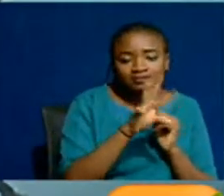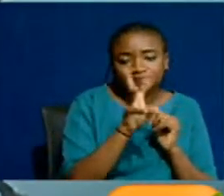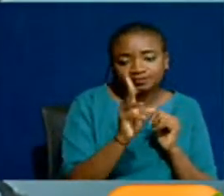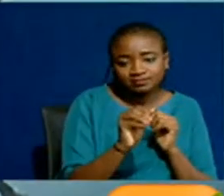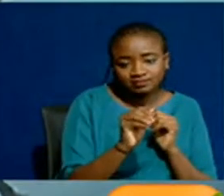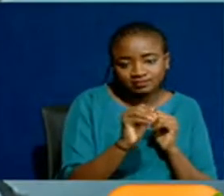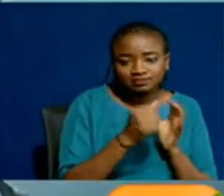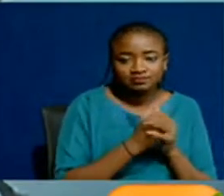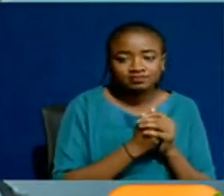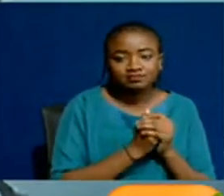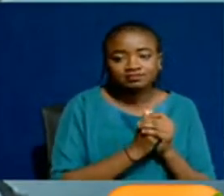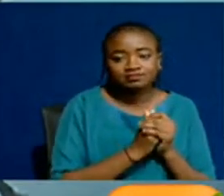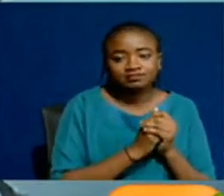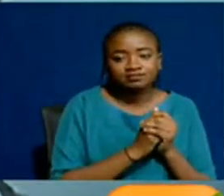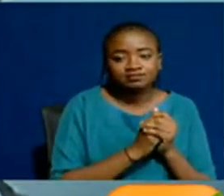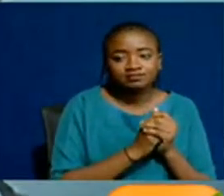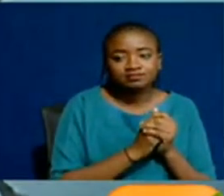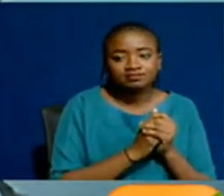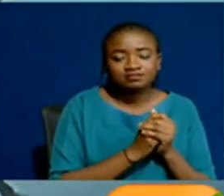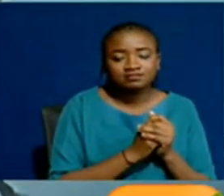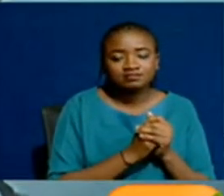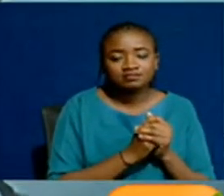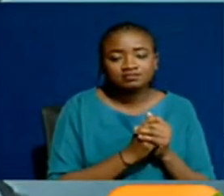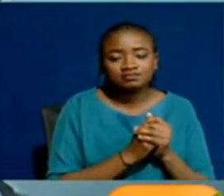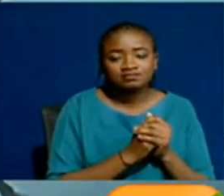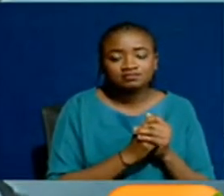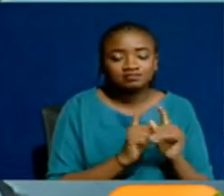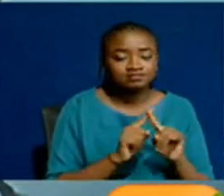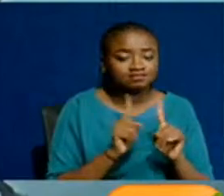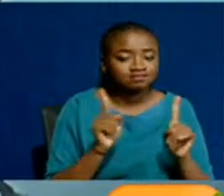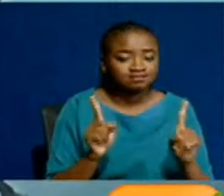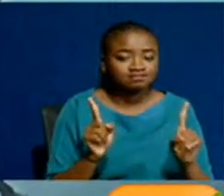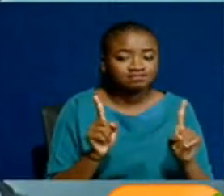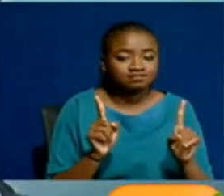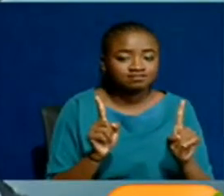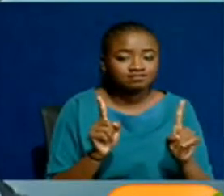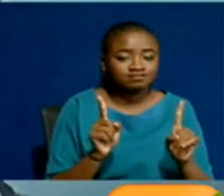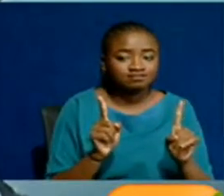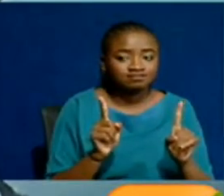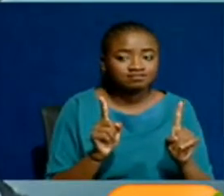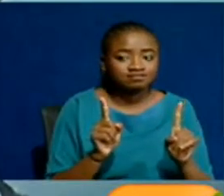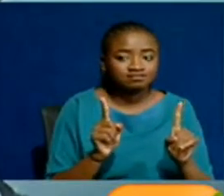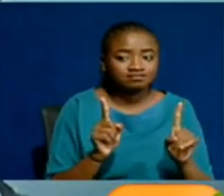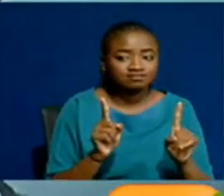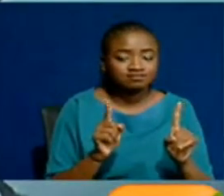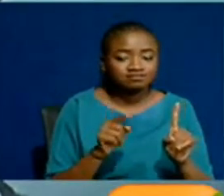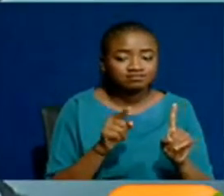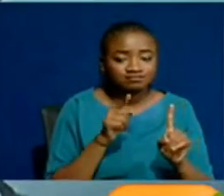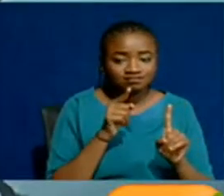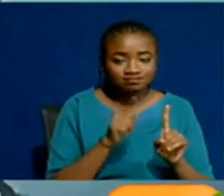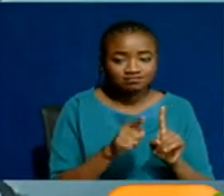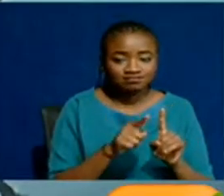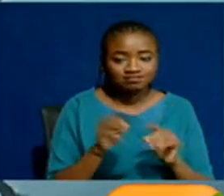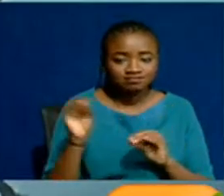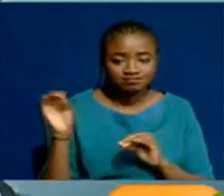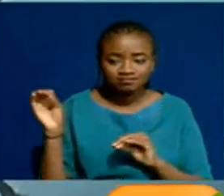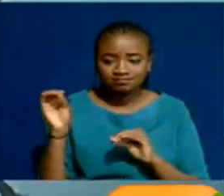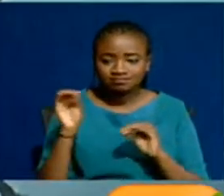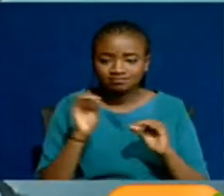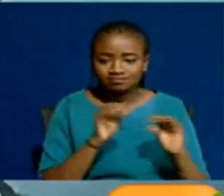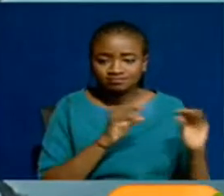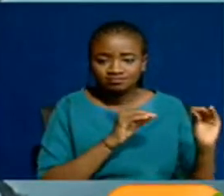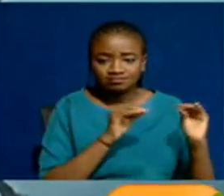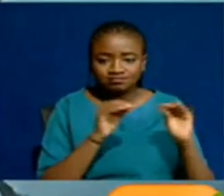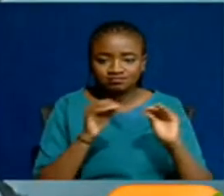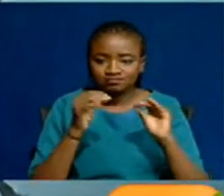their destinations is Kenya. But this ancient rhythm of migration is